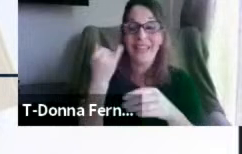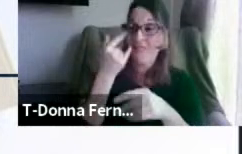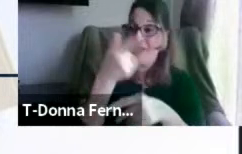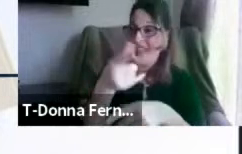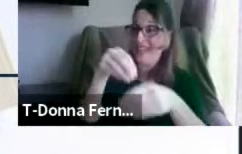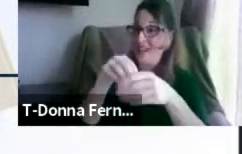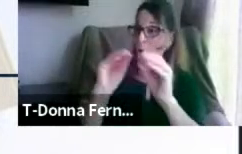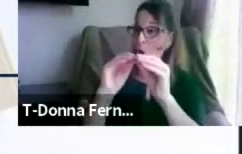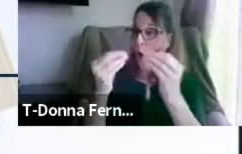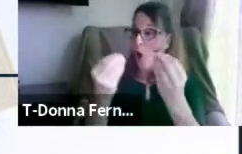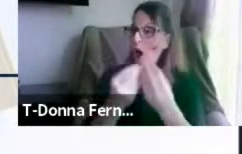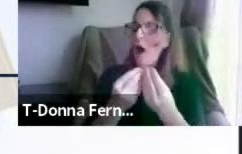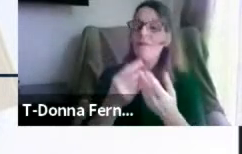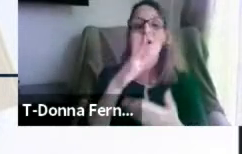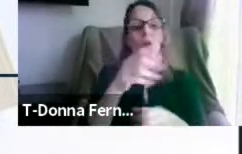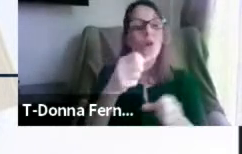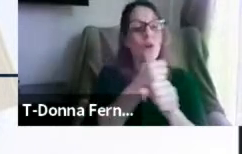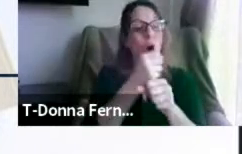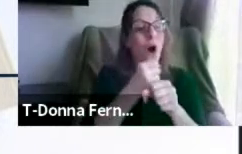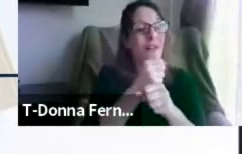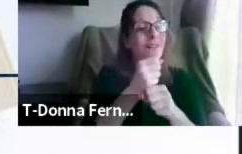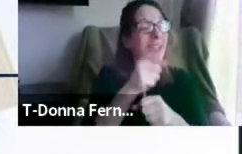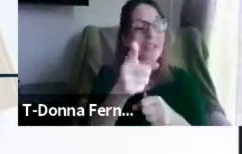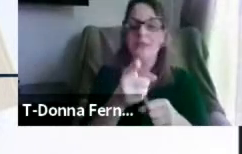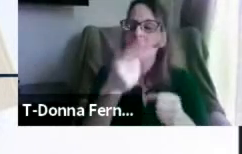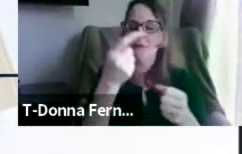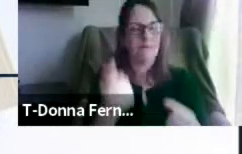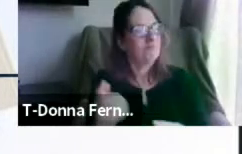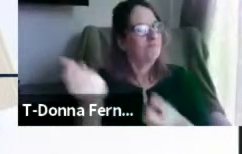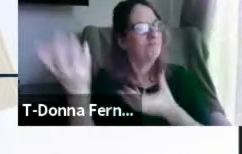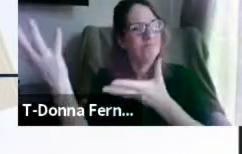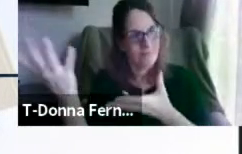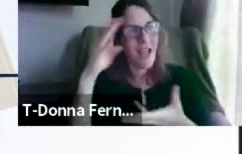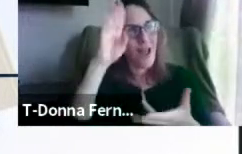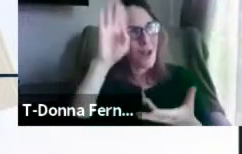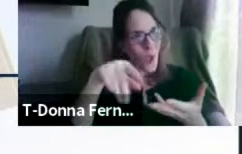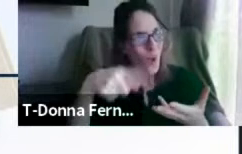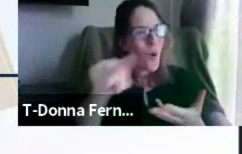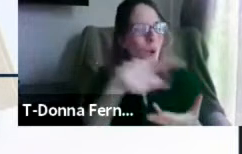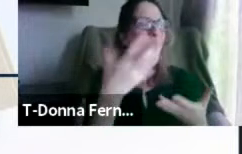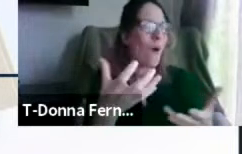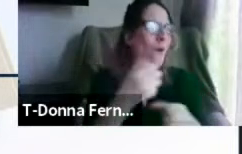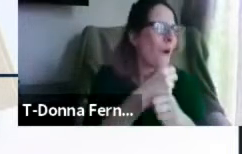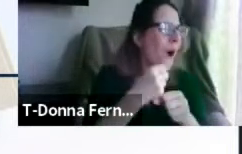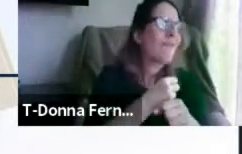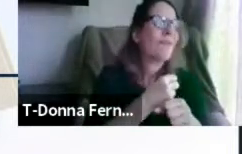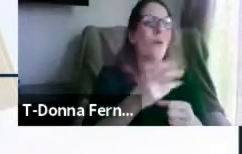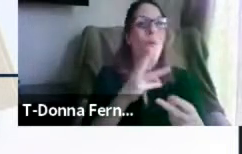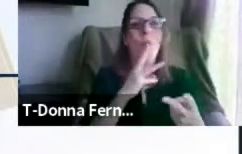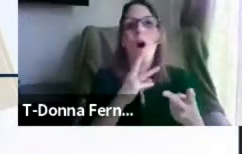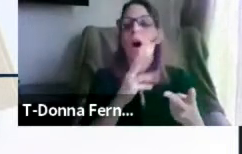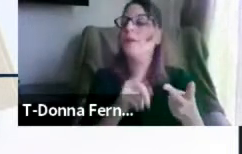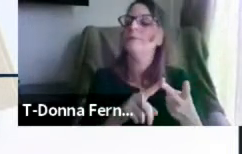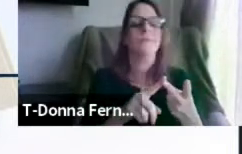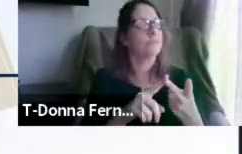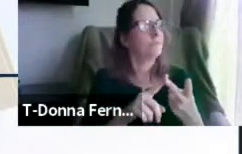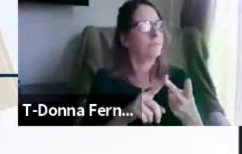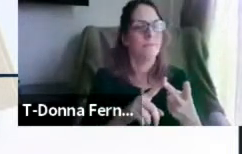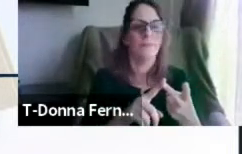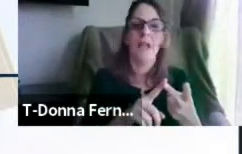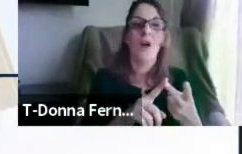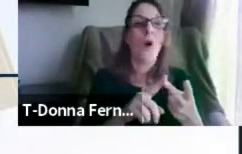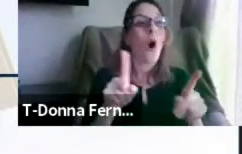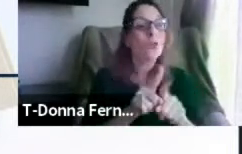Office-wise, consider removing coffee makers. We all love our coffee. We all love our water. The same can be said for